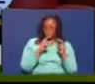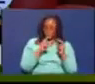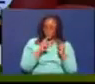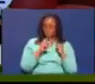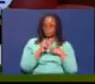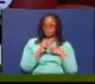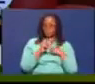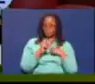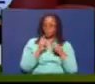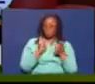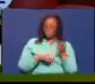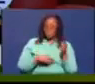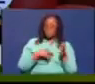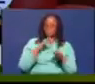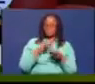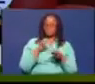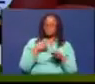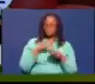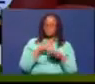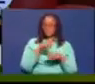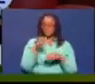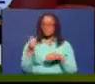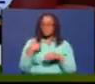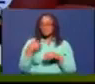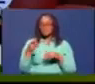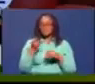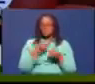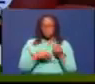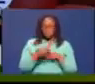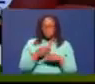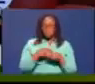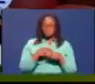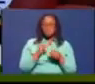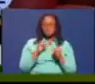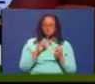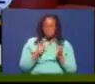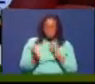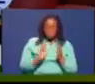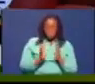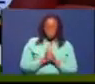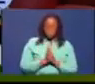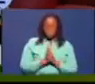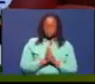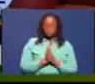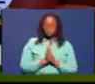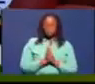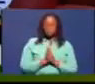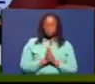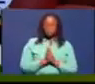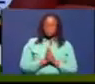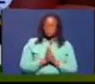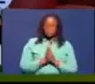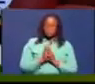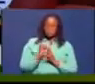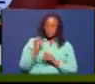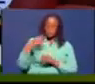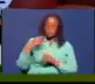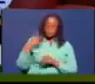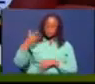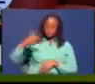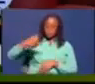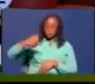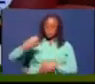the effect of these others on the economy compared to energy or compared to fuel. Because at the moment, what we are